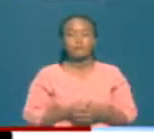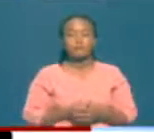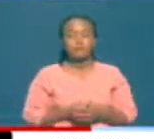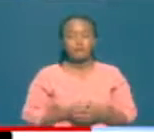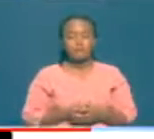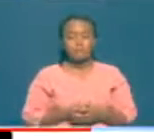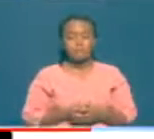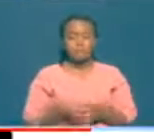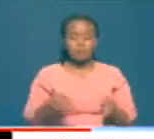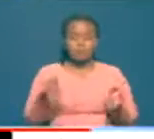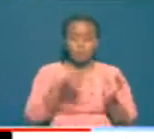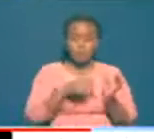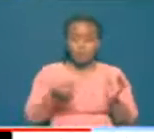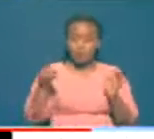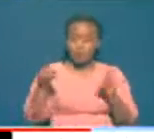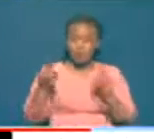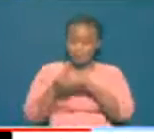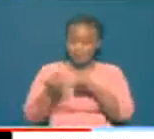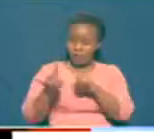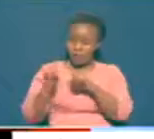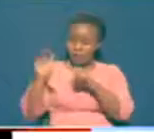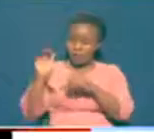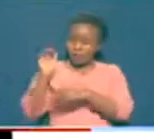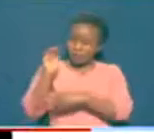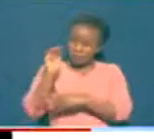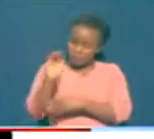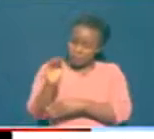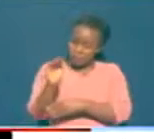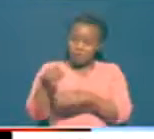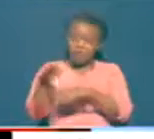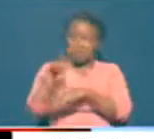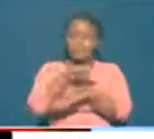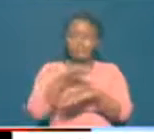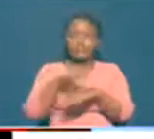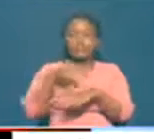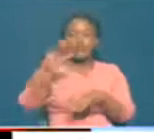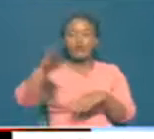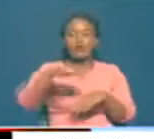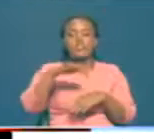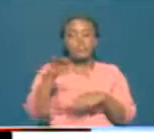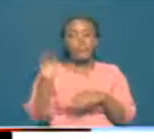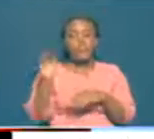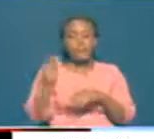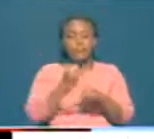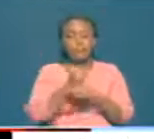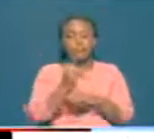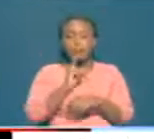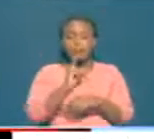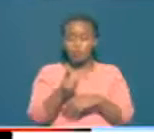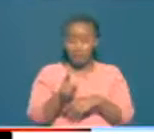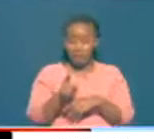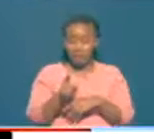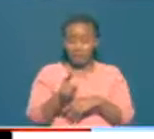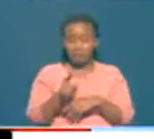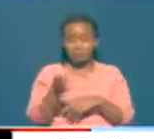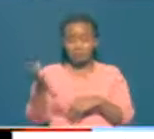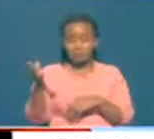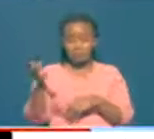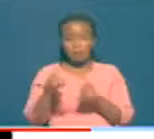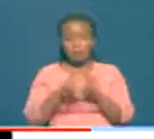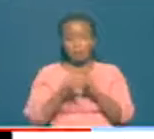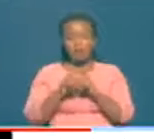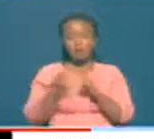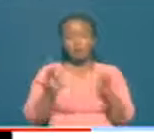We have also called upon the National Assembly to ensure that they also